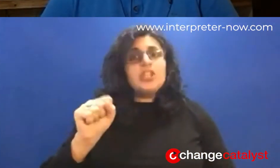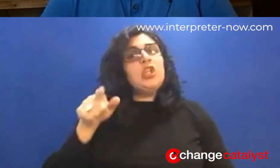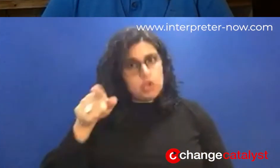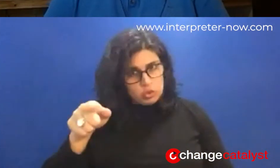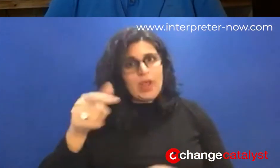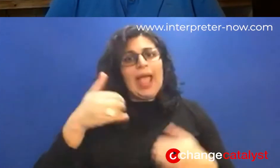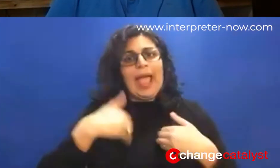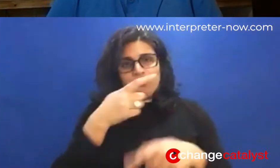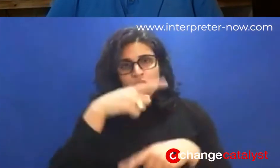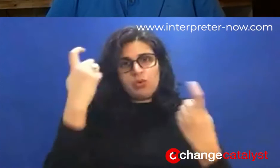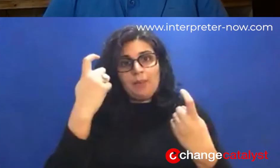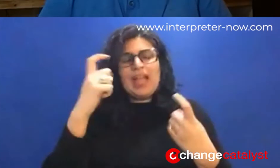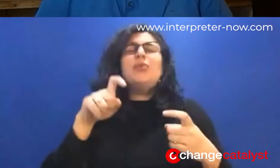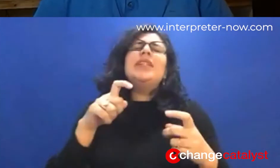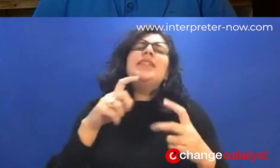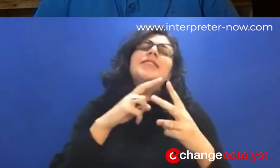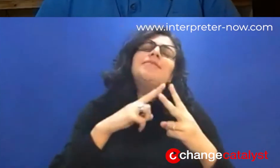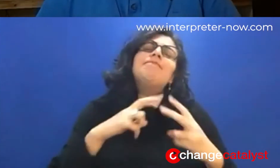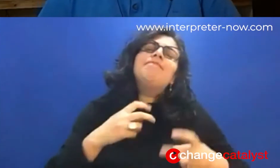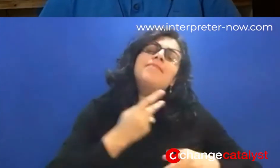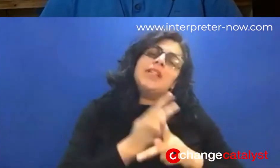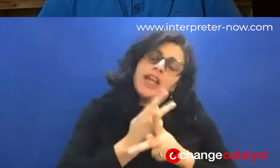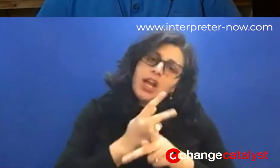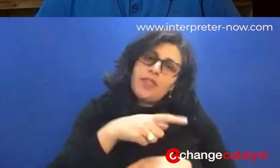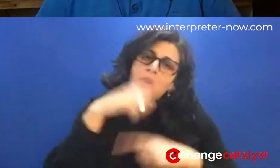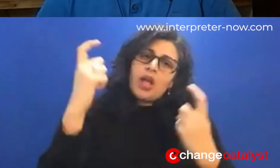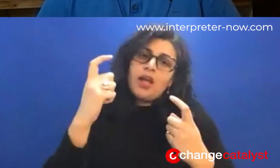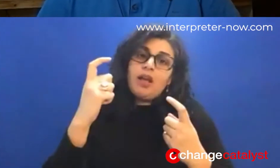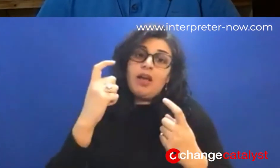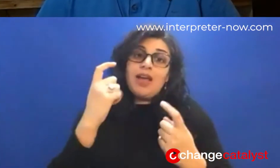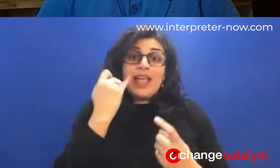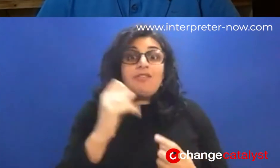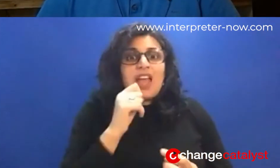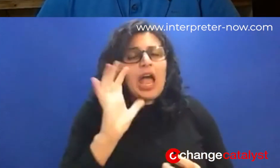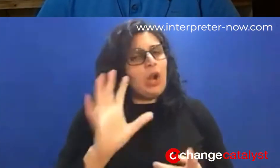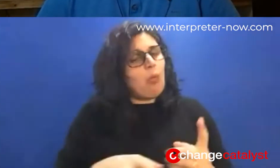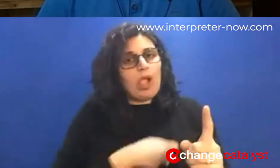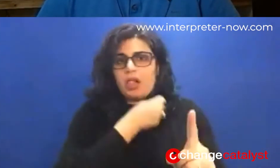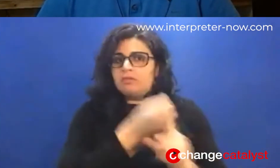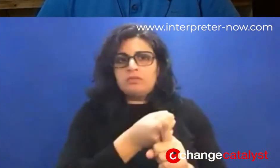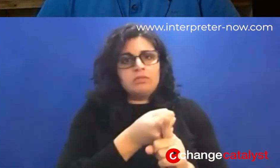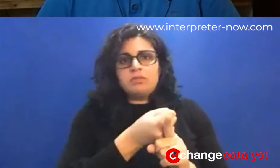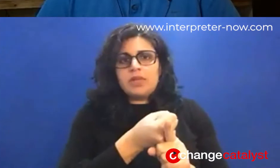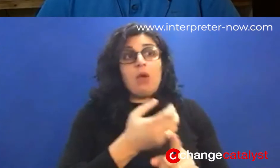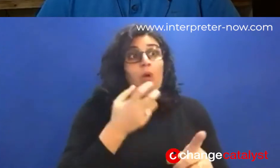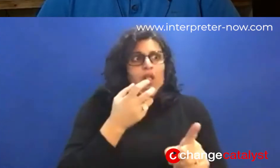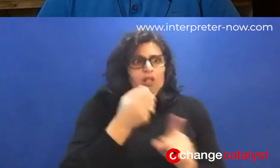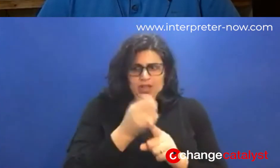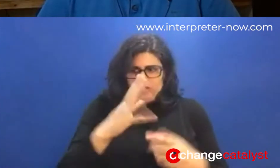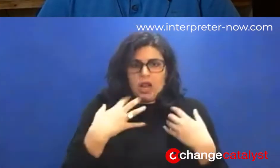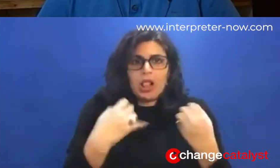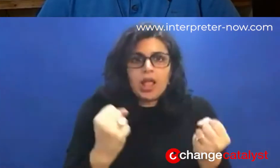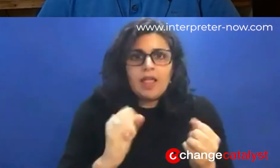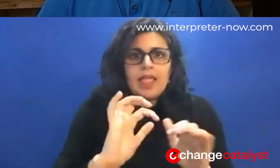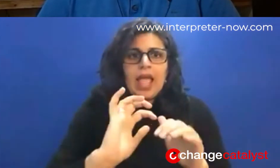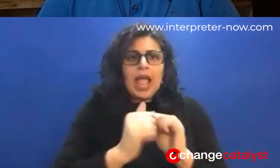or it's going to eat at you. And that can impact your health. It can impact how you show up. It can impact your